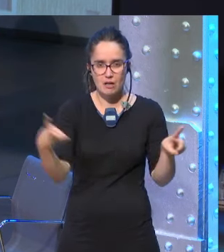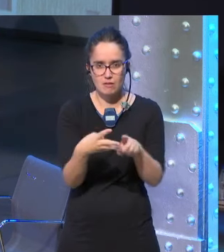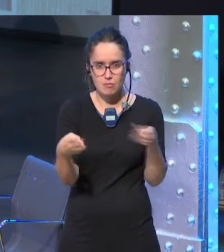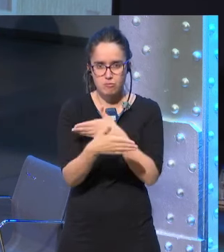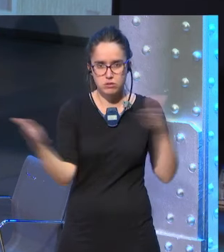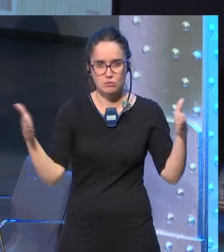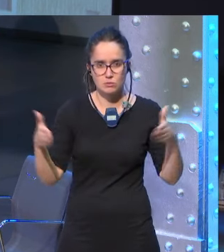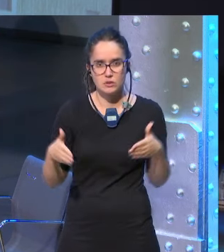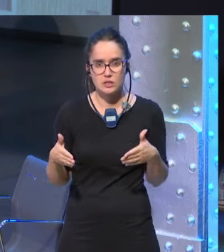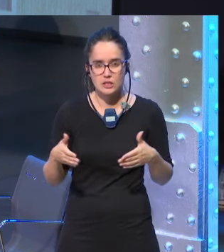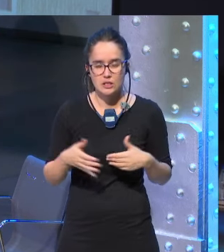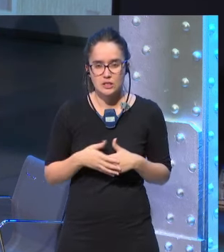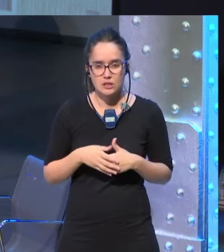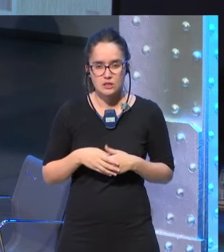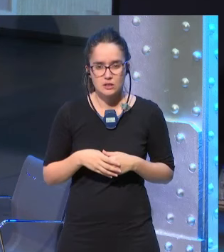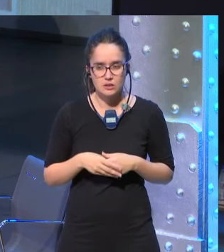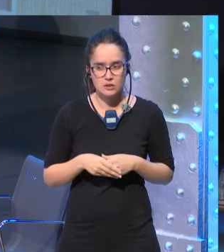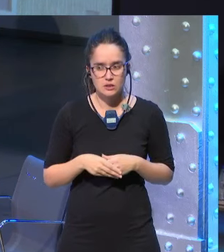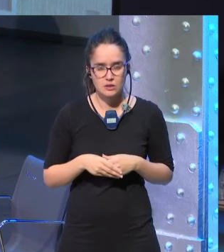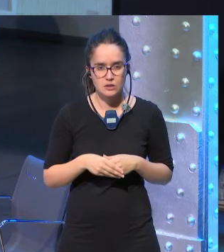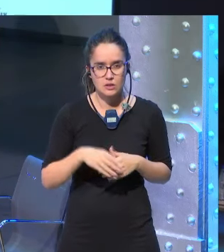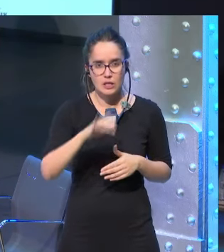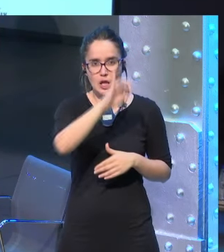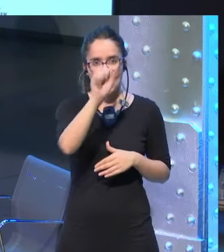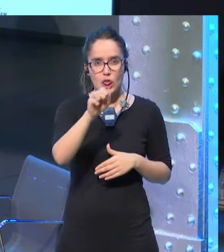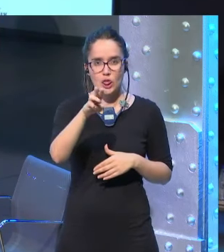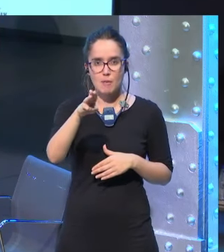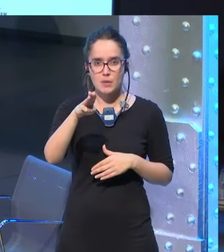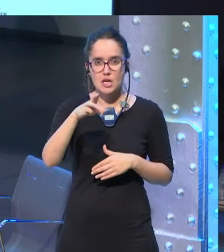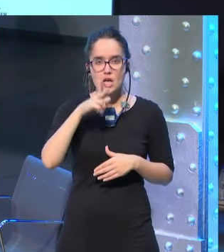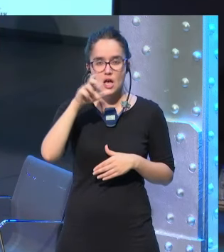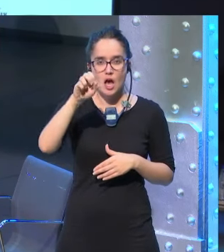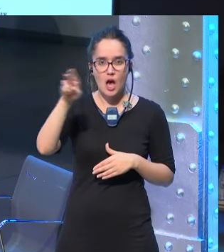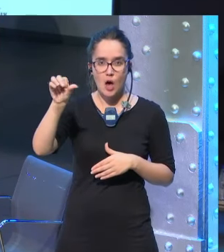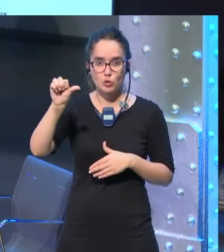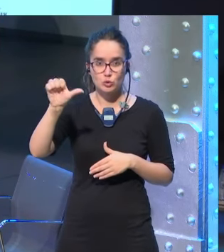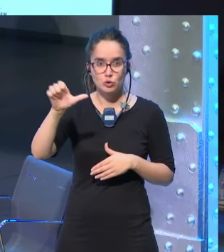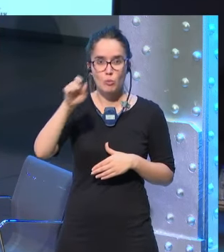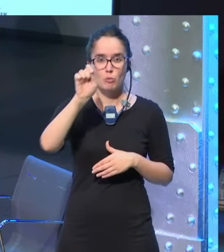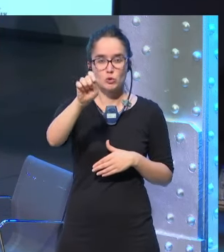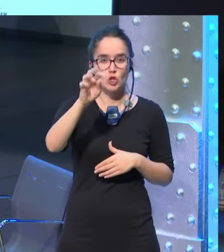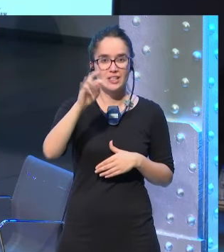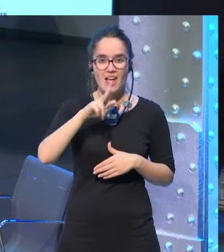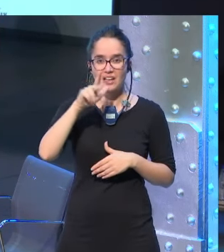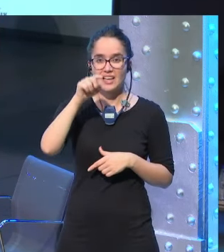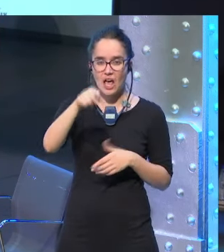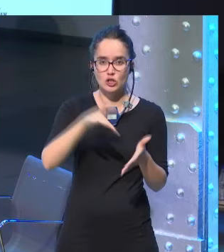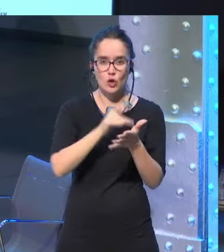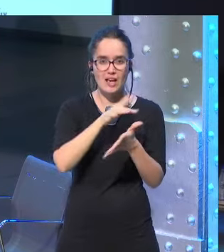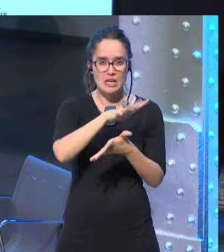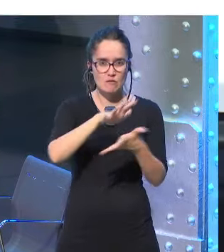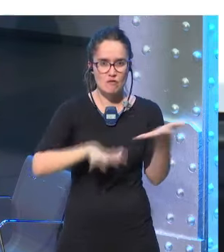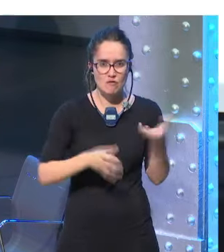on the website. You will find updated information over the coming months. To finish, I would like to show